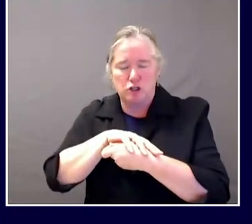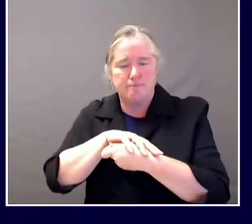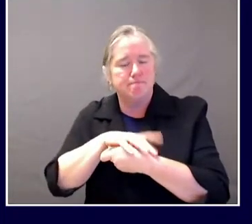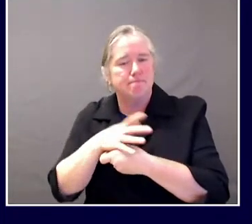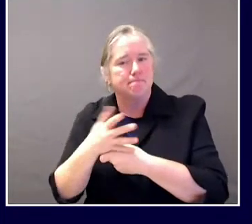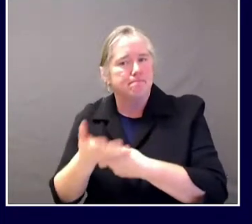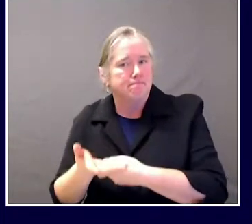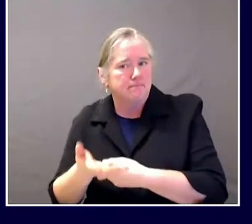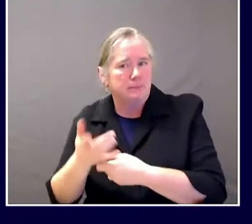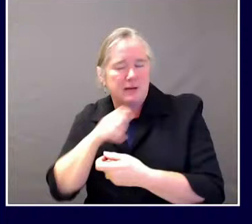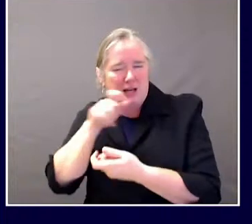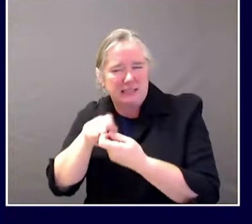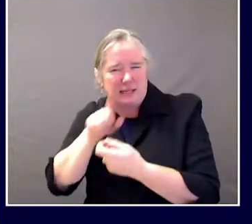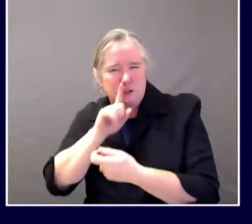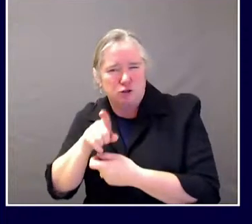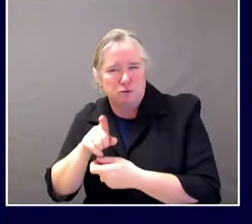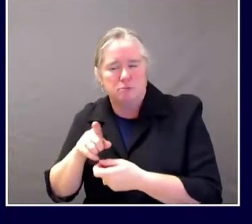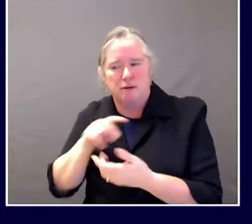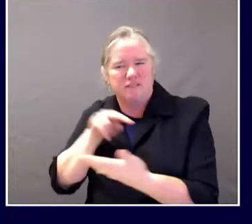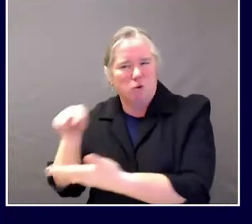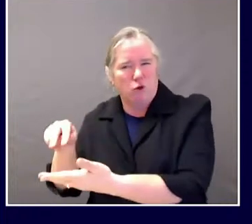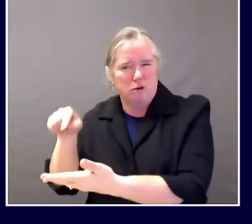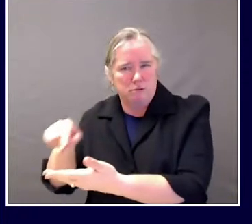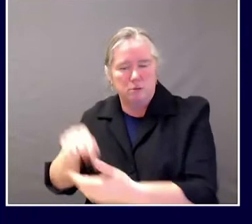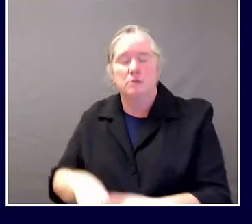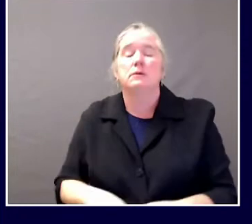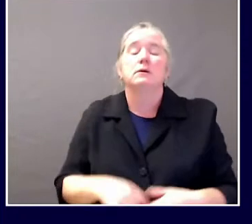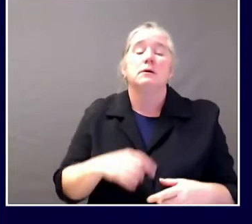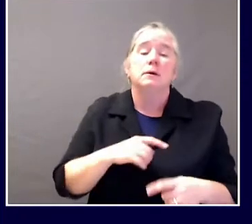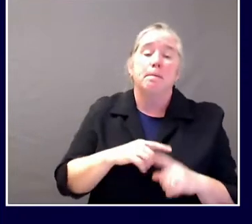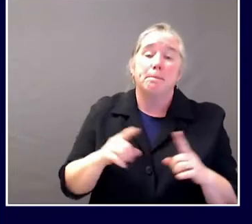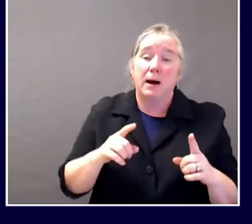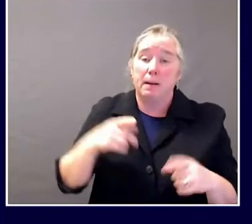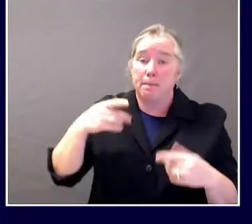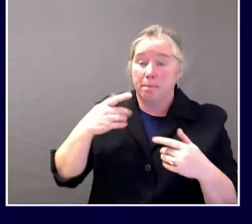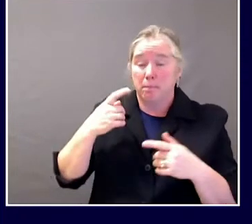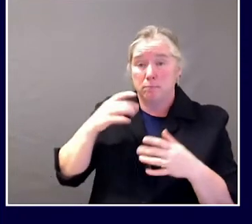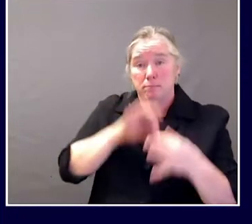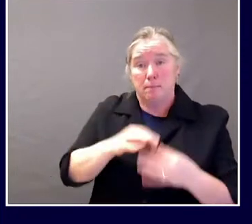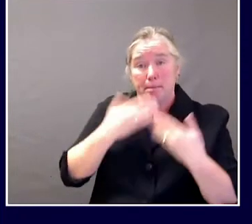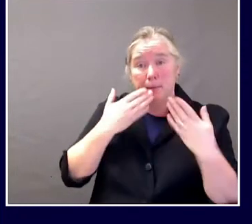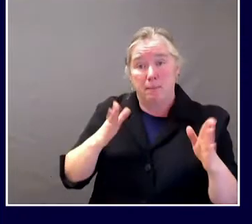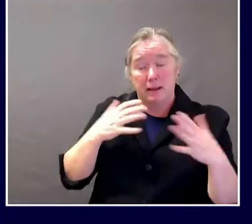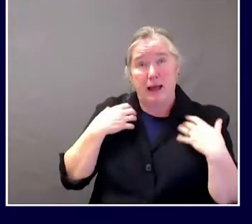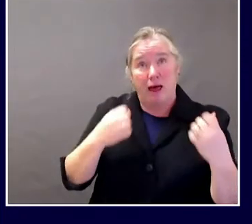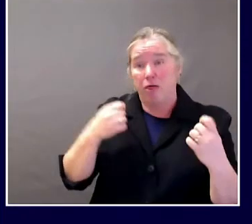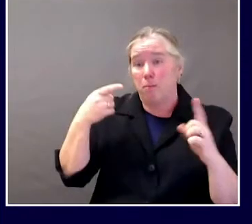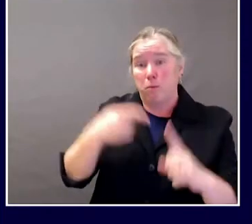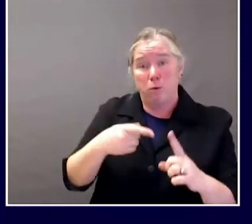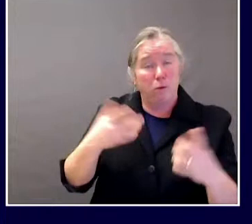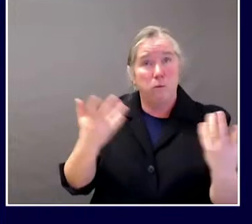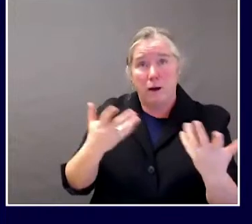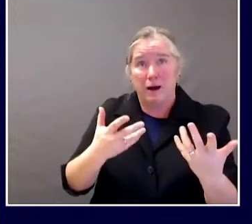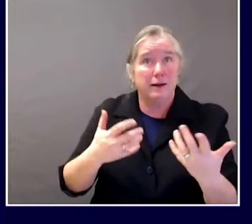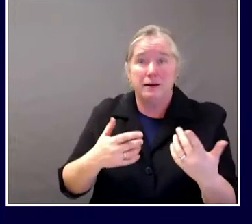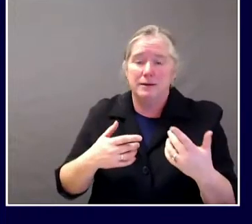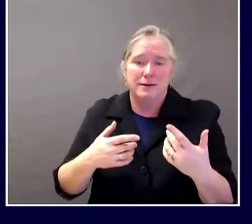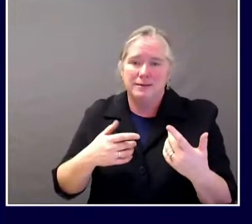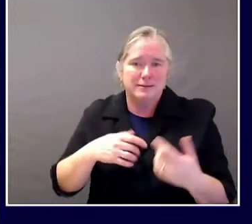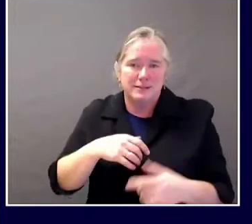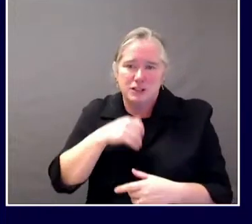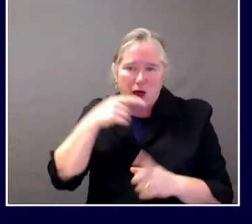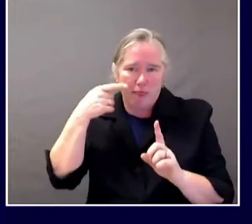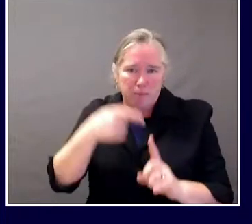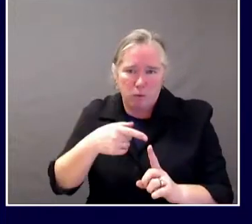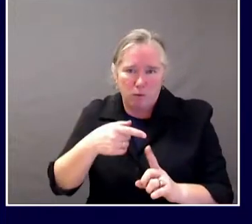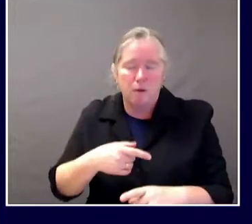answer is that they're not cut out for the task. And so I think folks should know that when